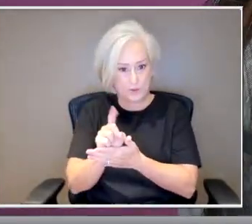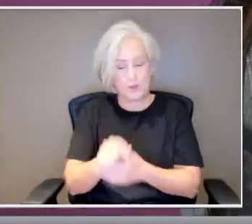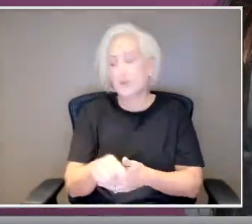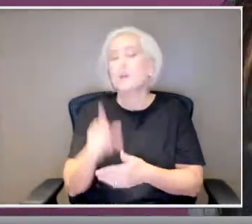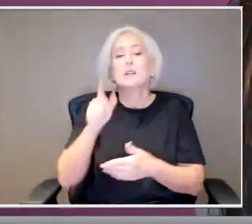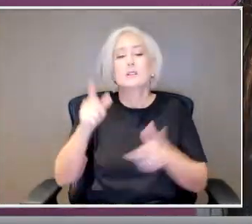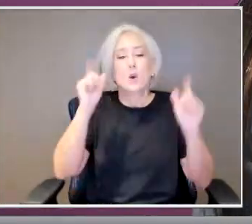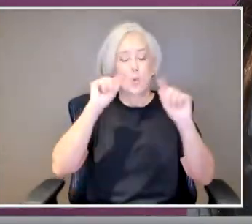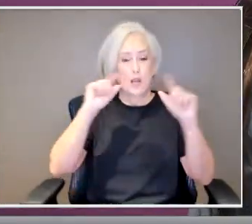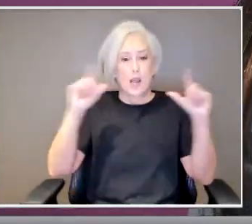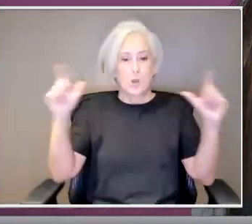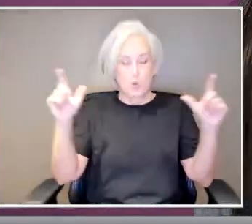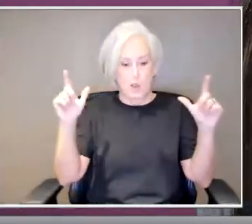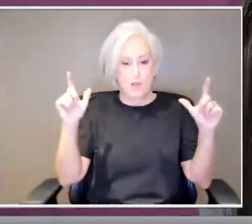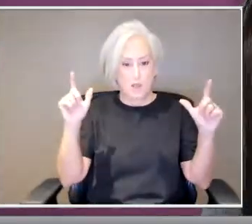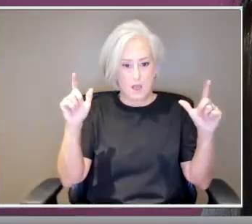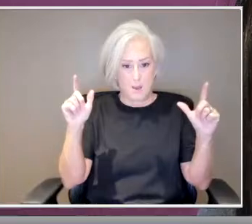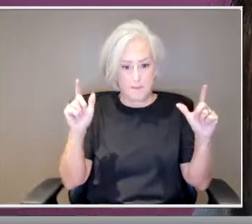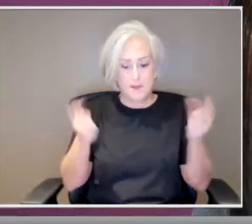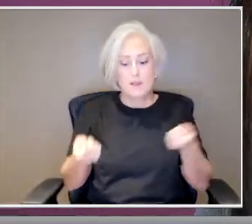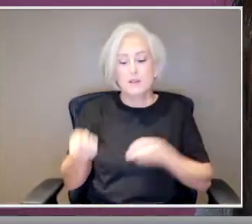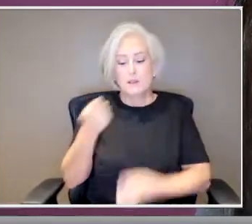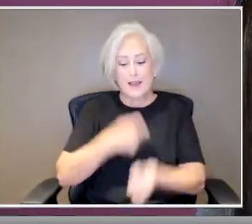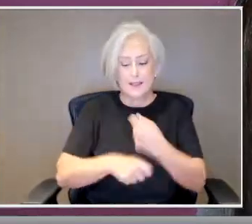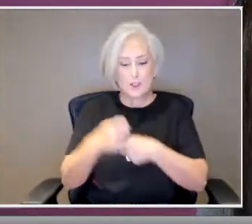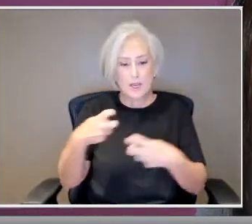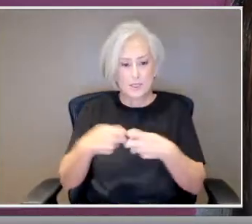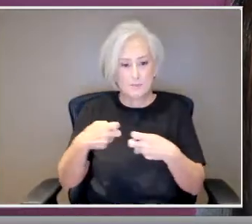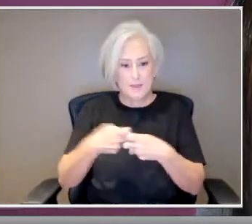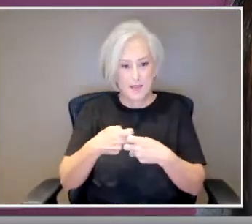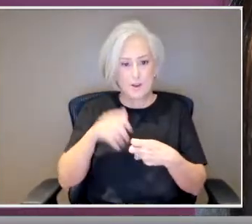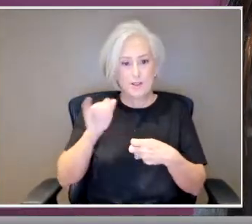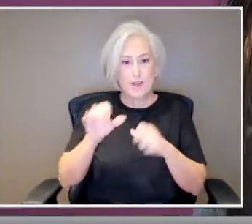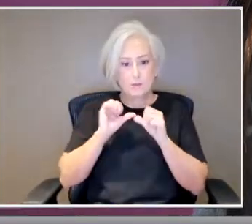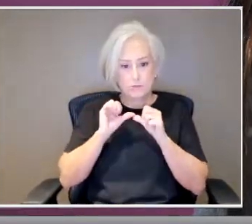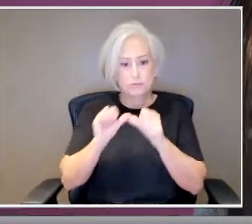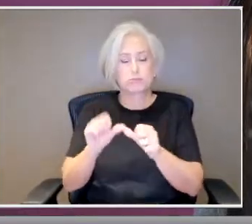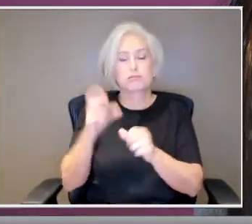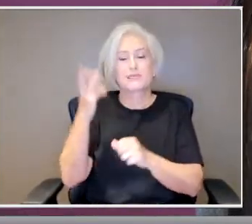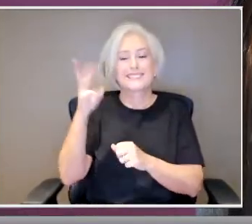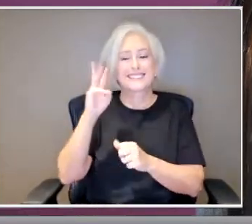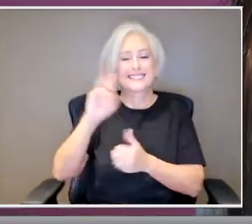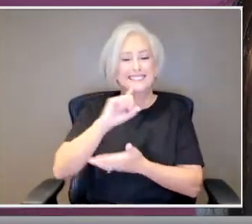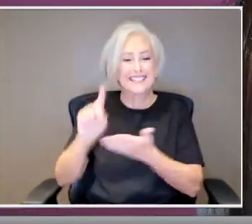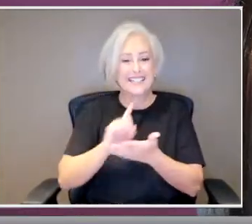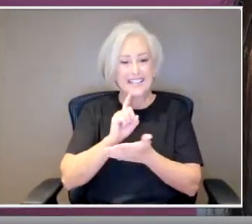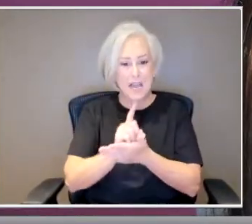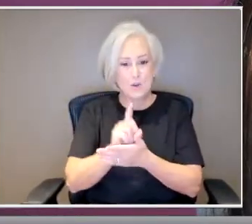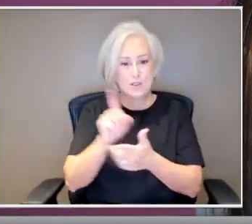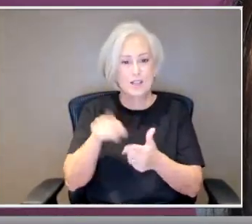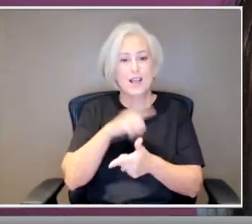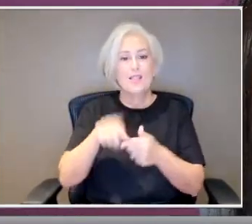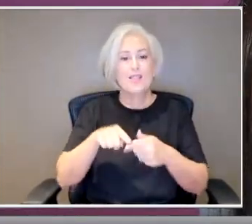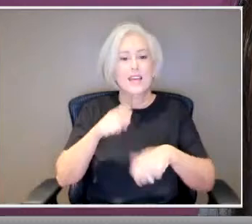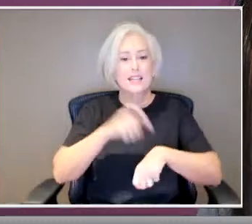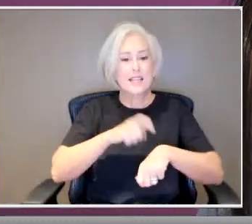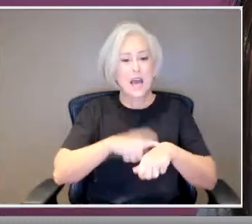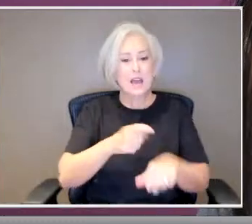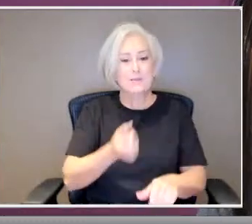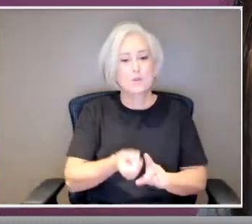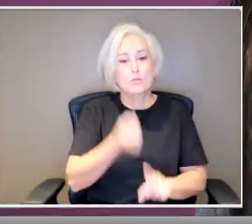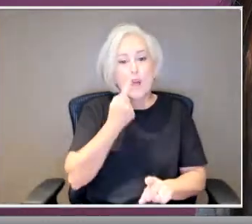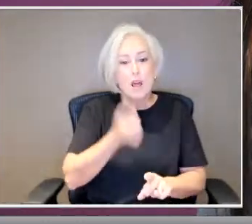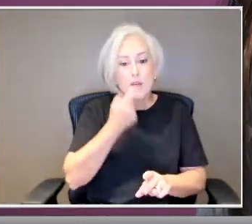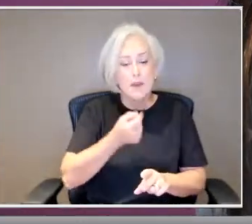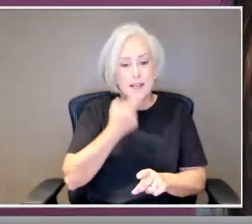to batteries, which will last you 16 hours, and after that is time to take medication and